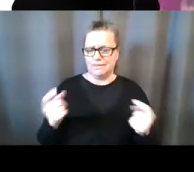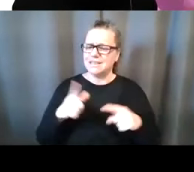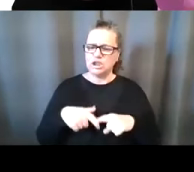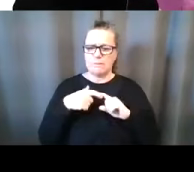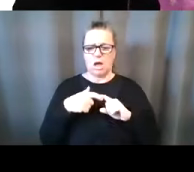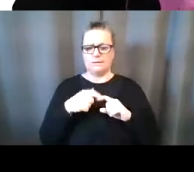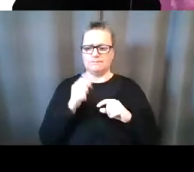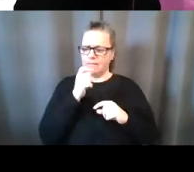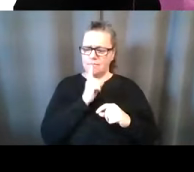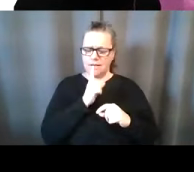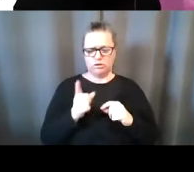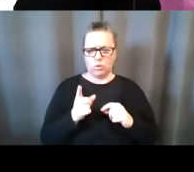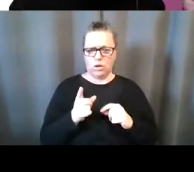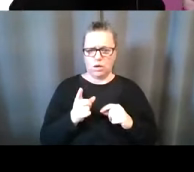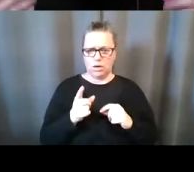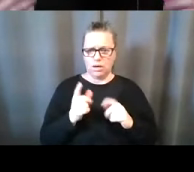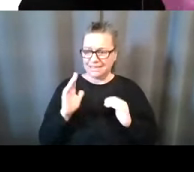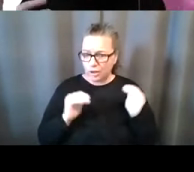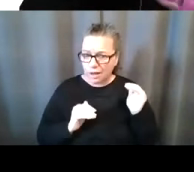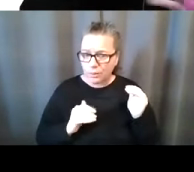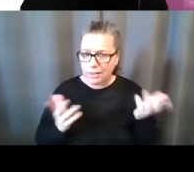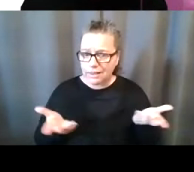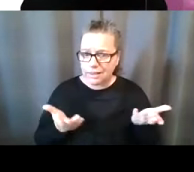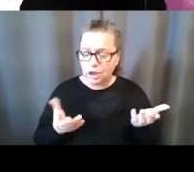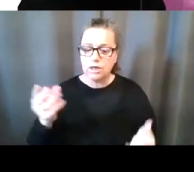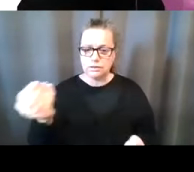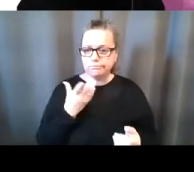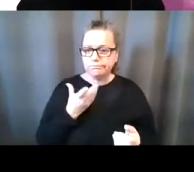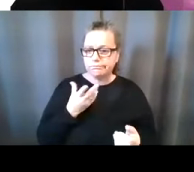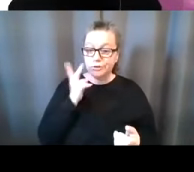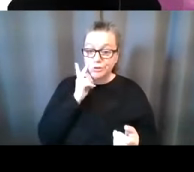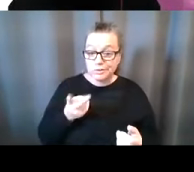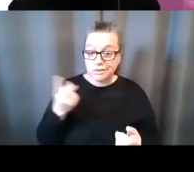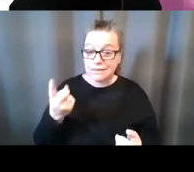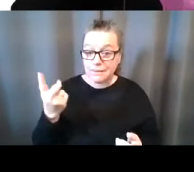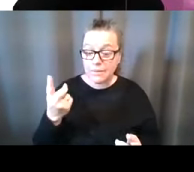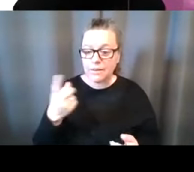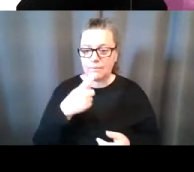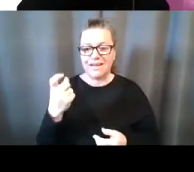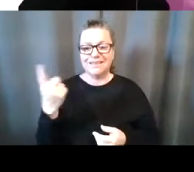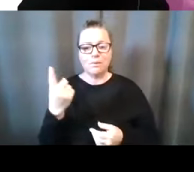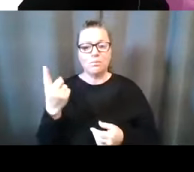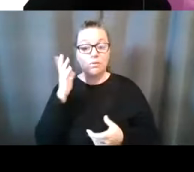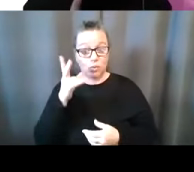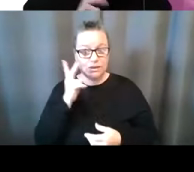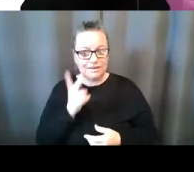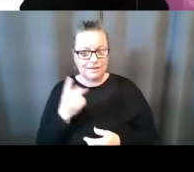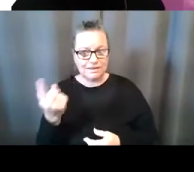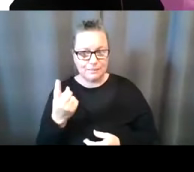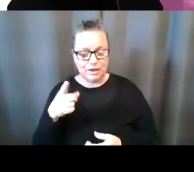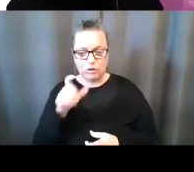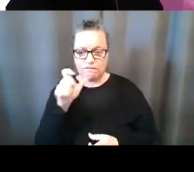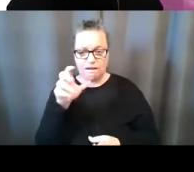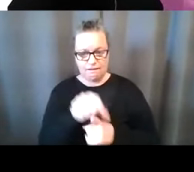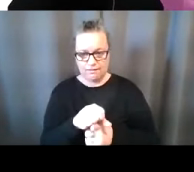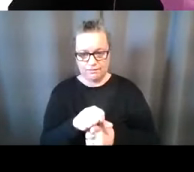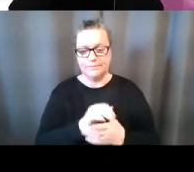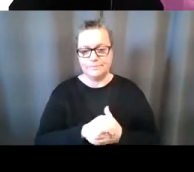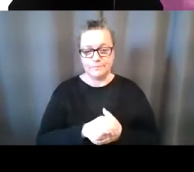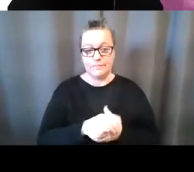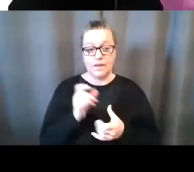I'm not sure. Is there an inequity here? But tell me, do you see anything? Because somebody's going to see something that you haven't caught. And